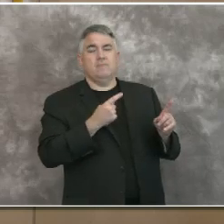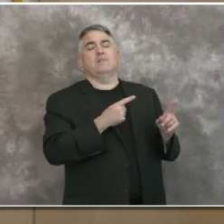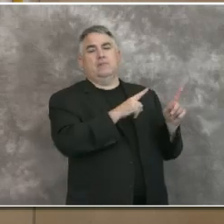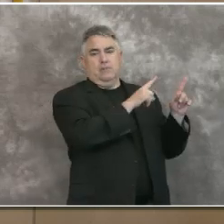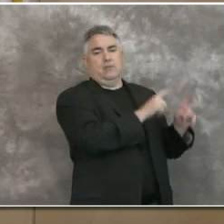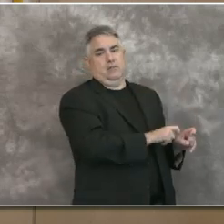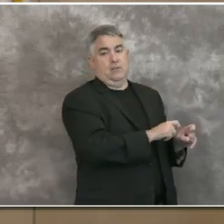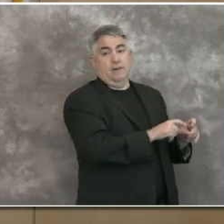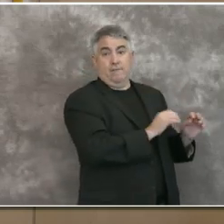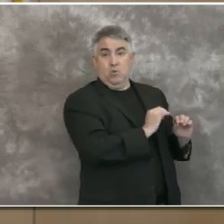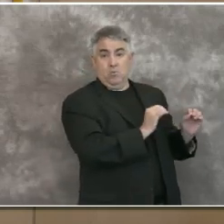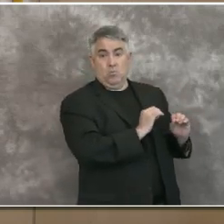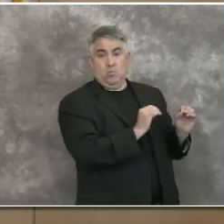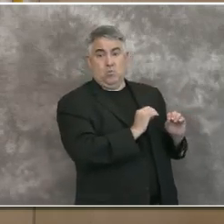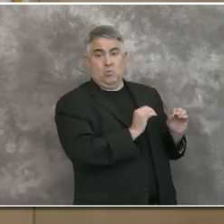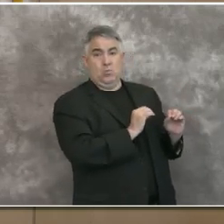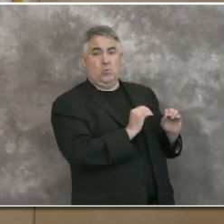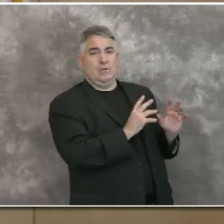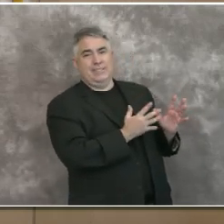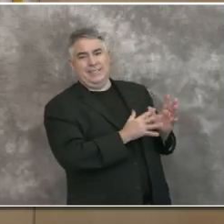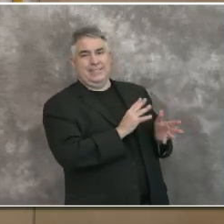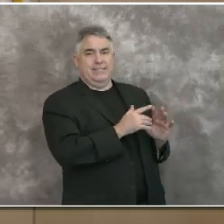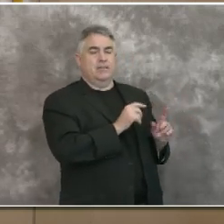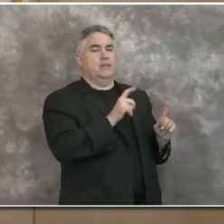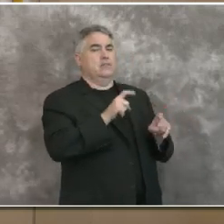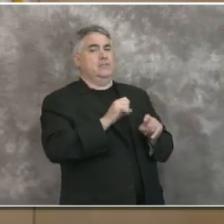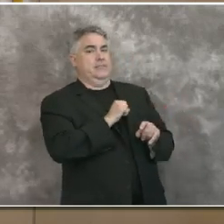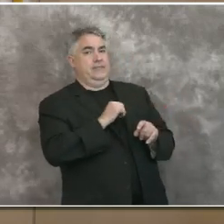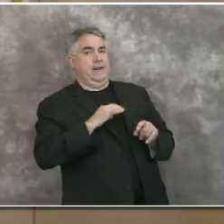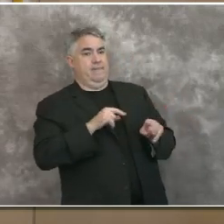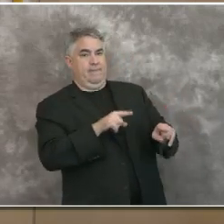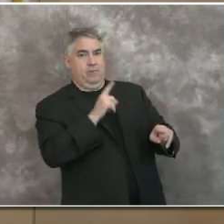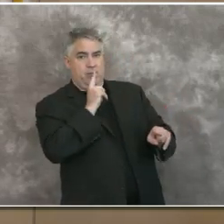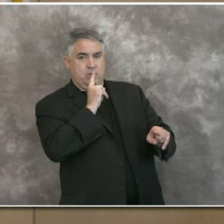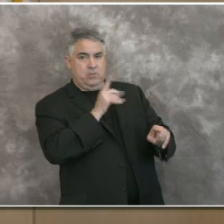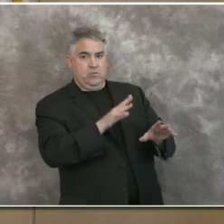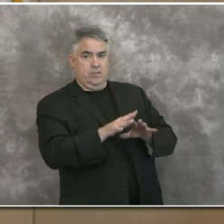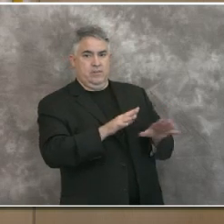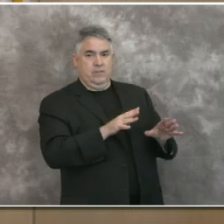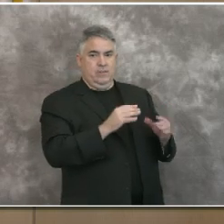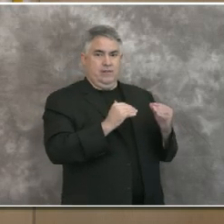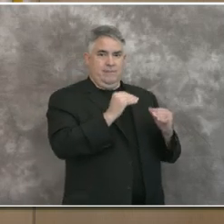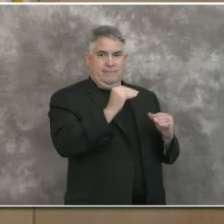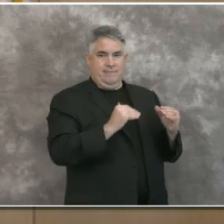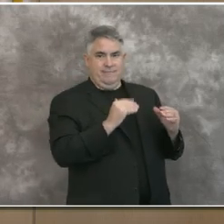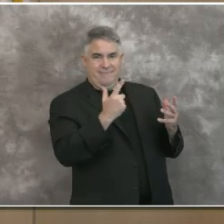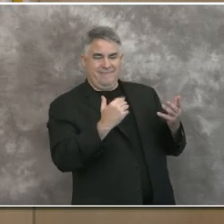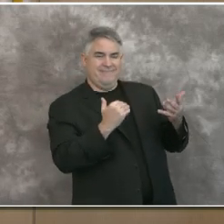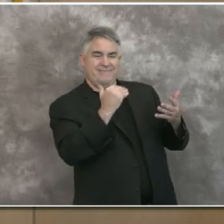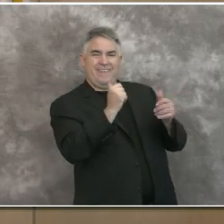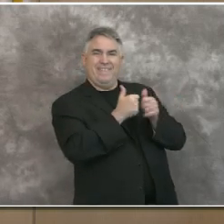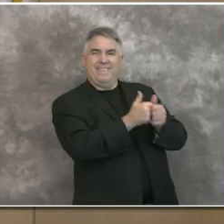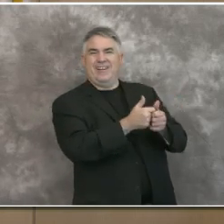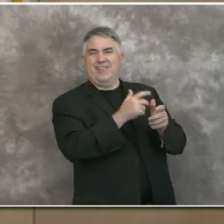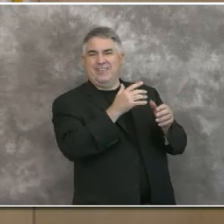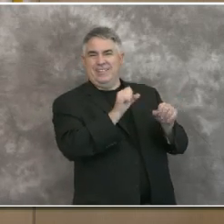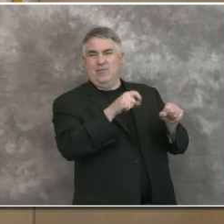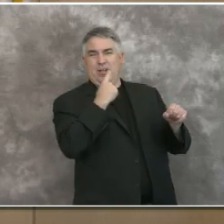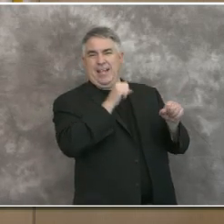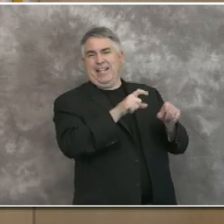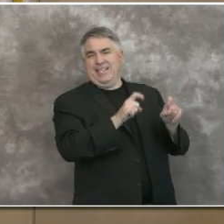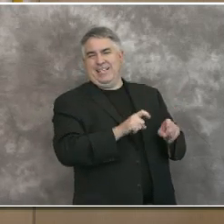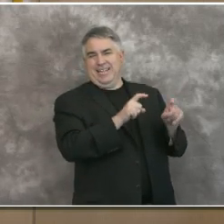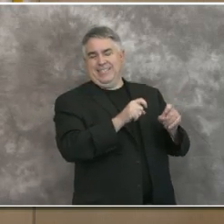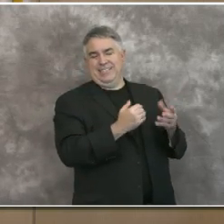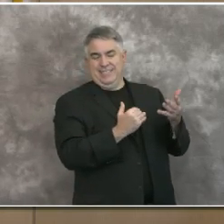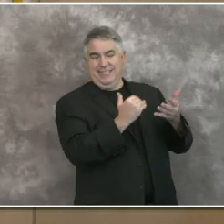be tested. So it's a tiered approach, if you will, and we are in continuous conversations